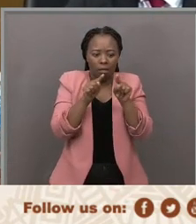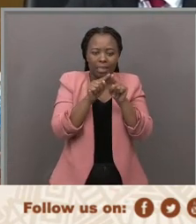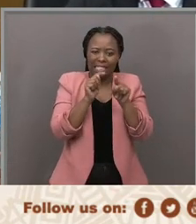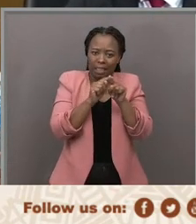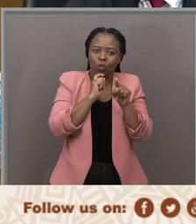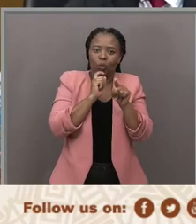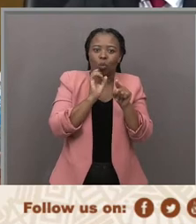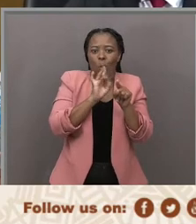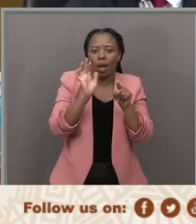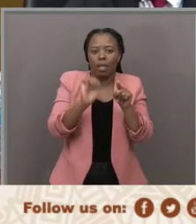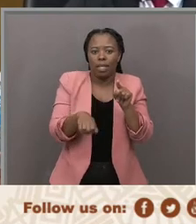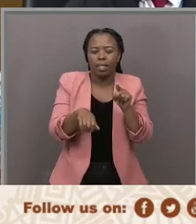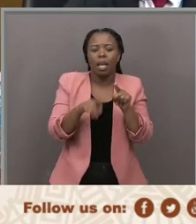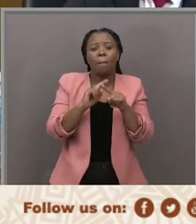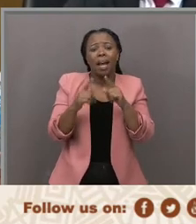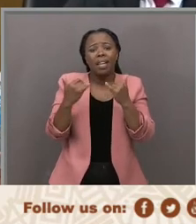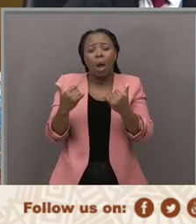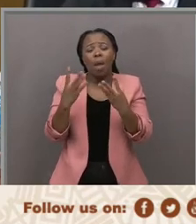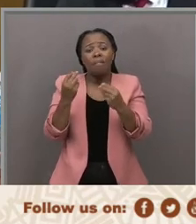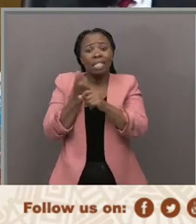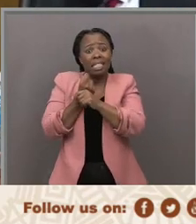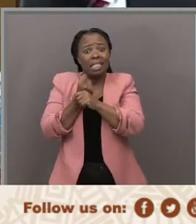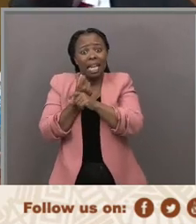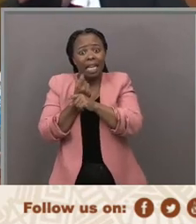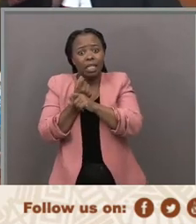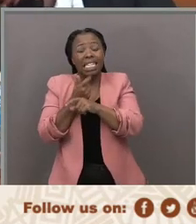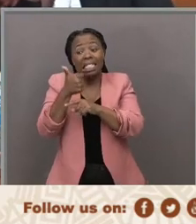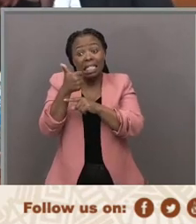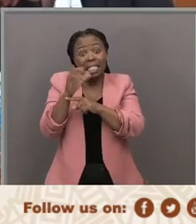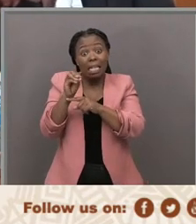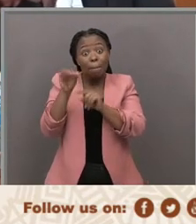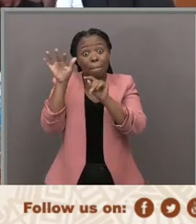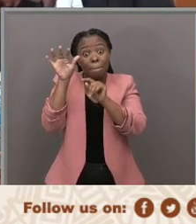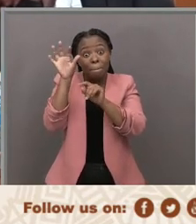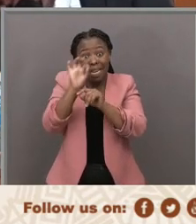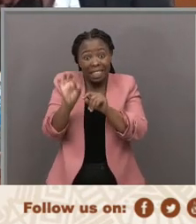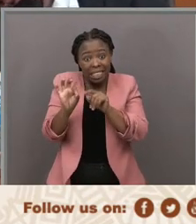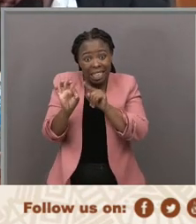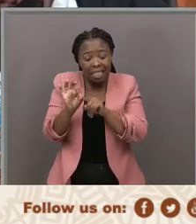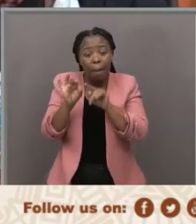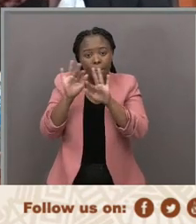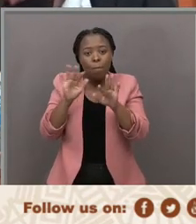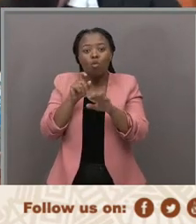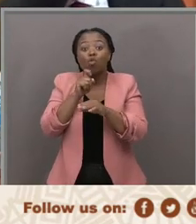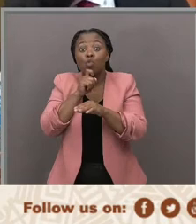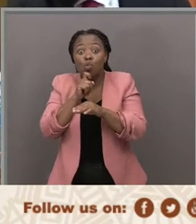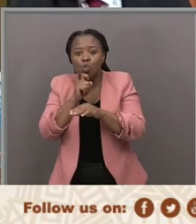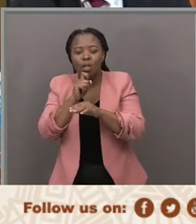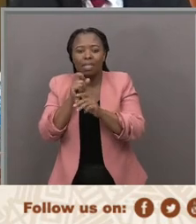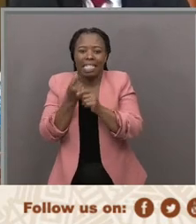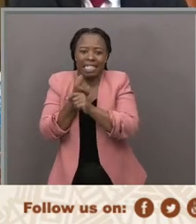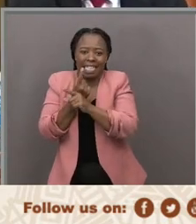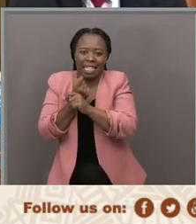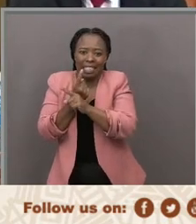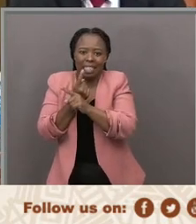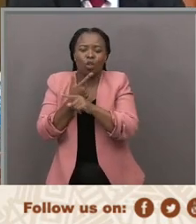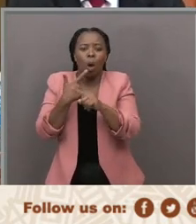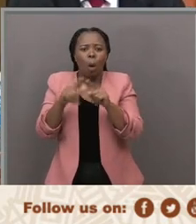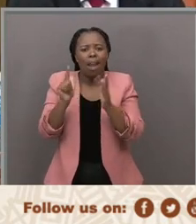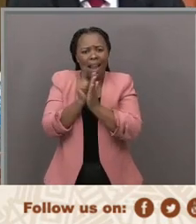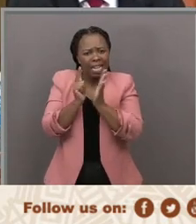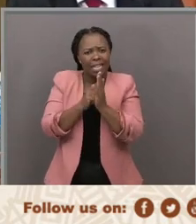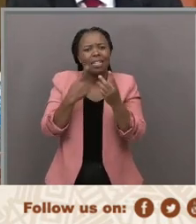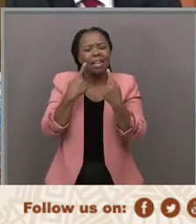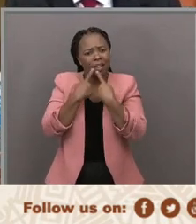sector that moves more than 60% of the commuters in our province. And I want to report to this legislature that